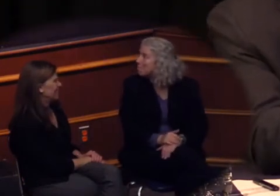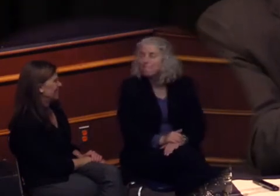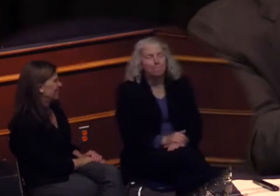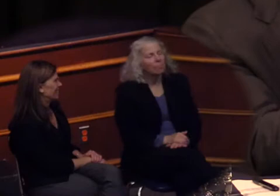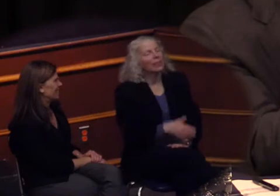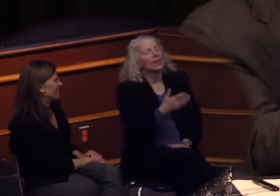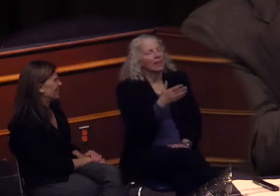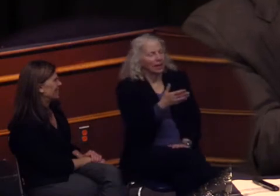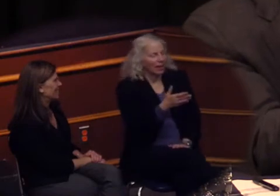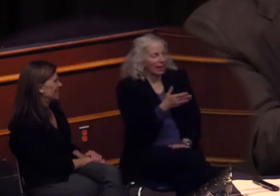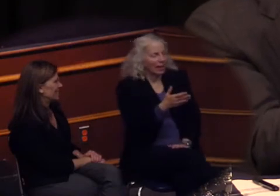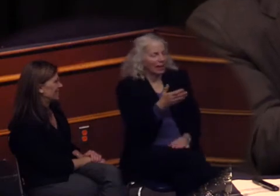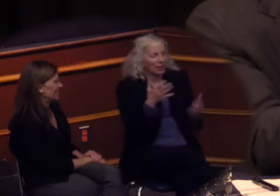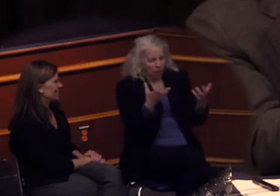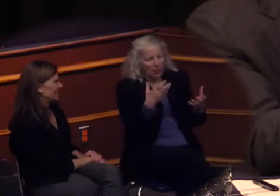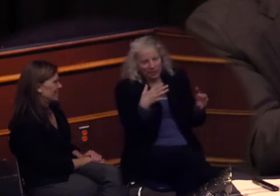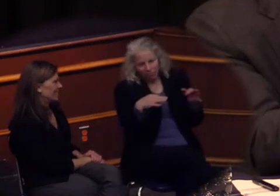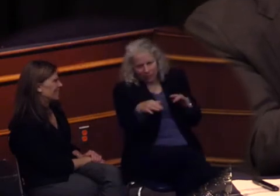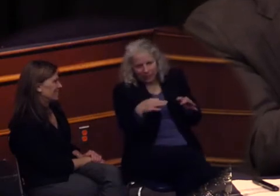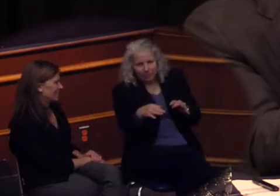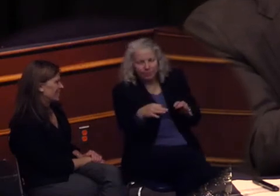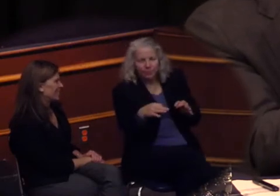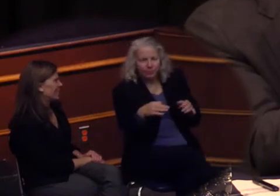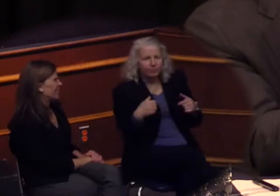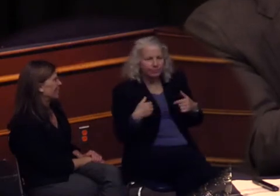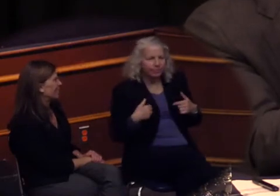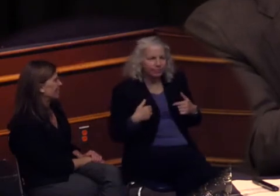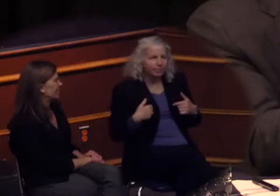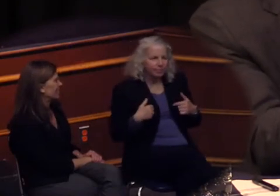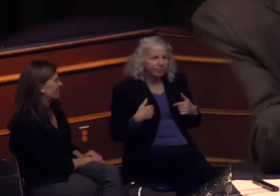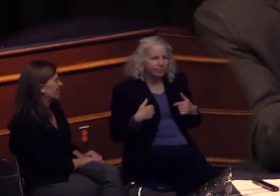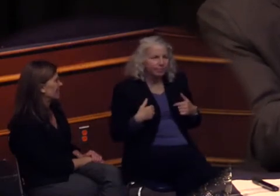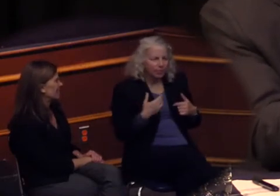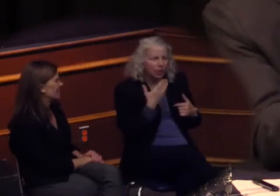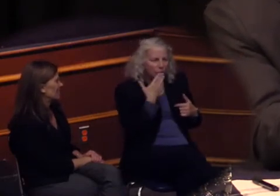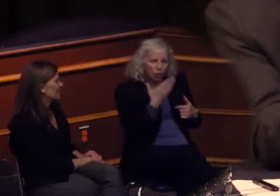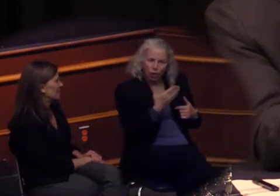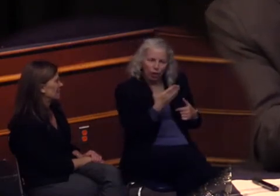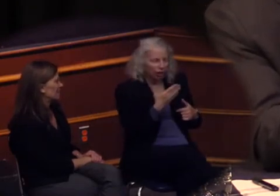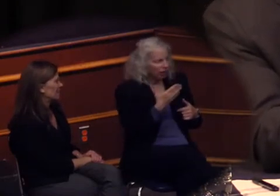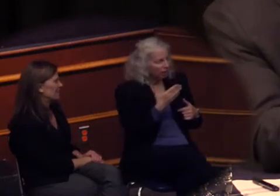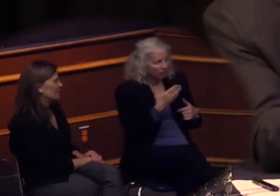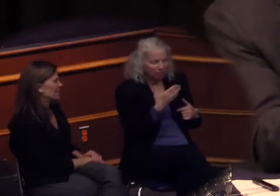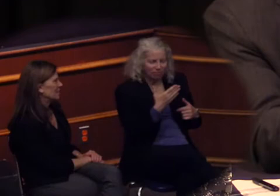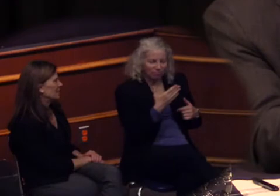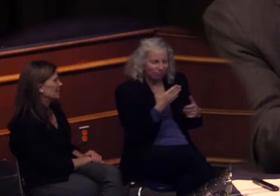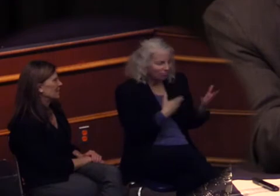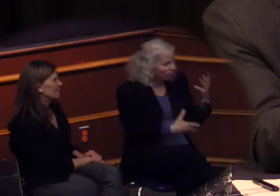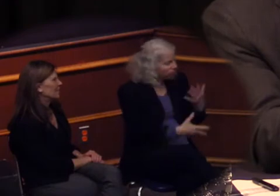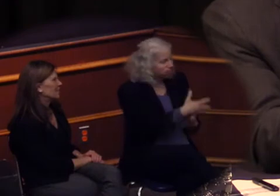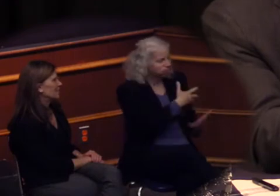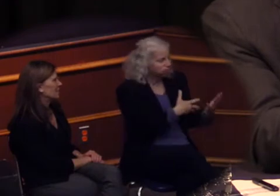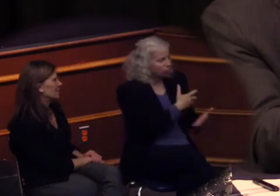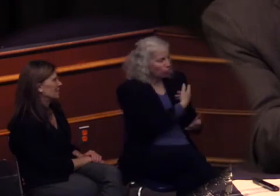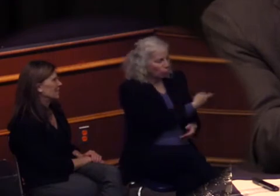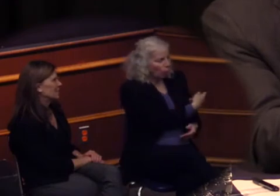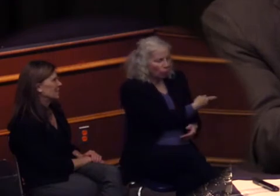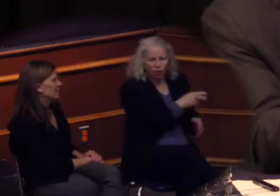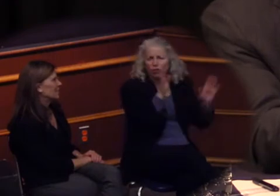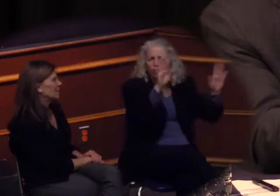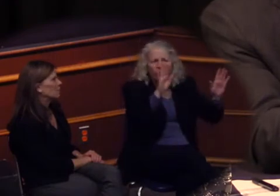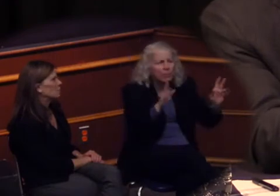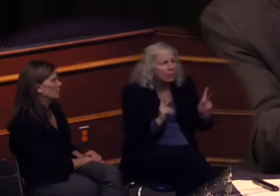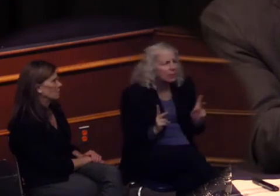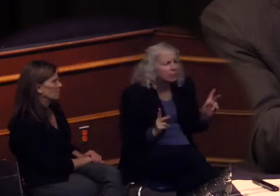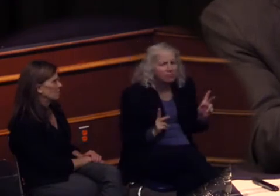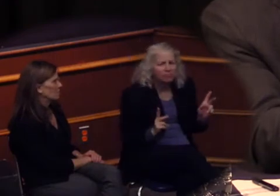So let me say, I've been spending a lot of good quality time with Bob Massey and Seti Warren, and they're both great human beings.